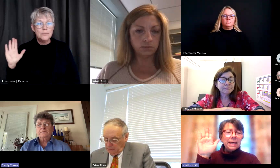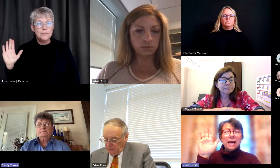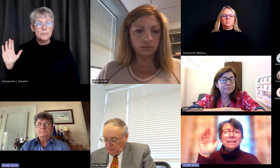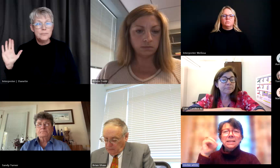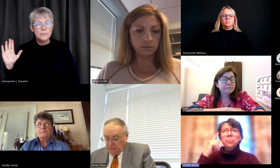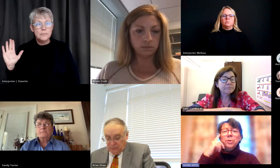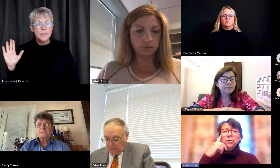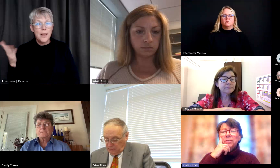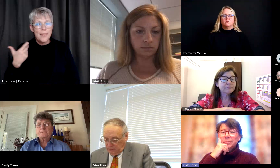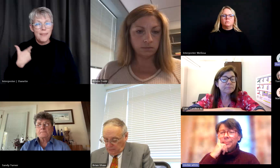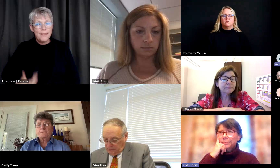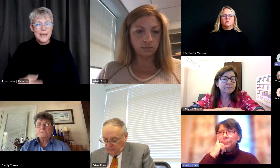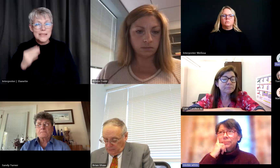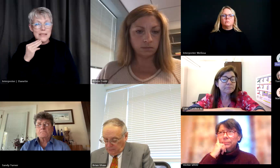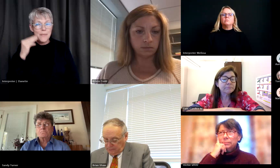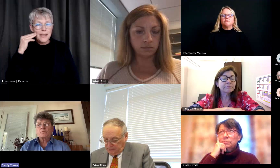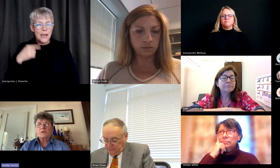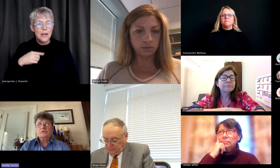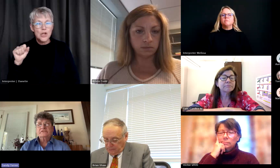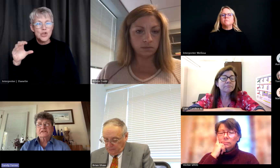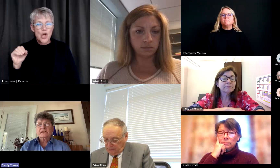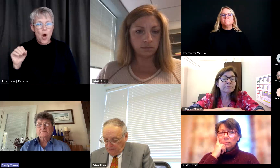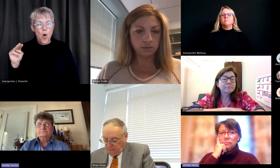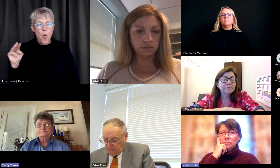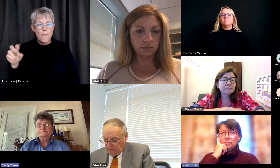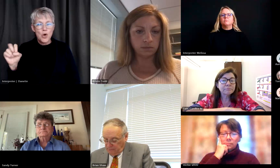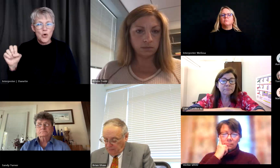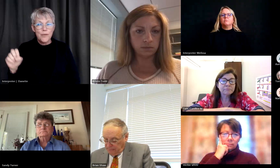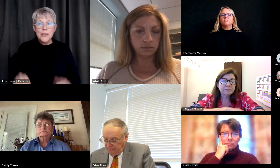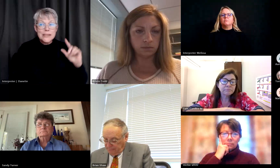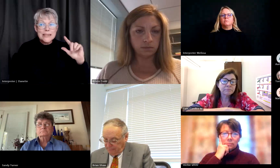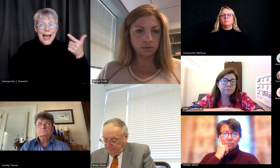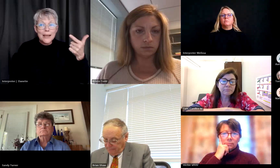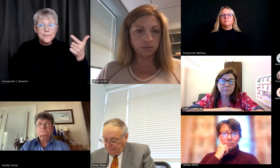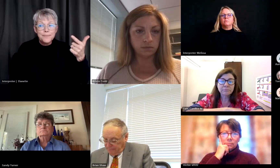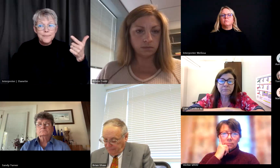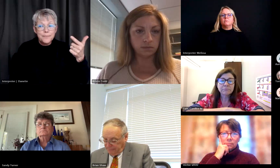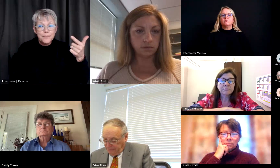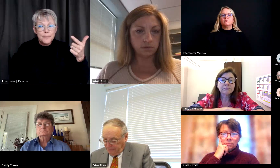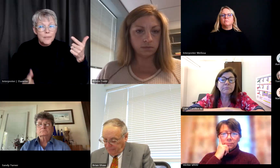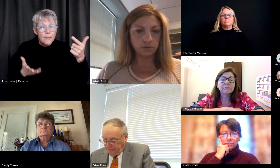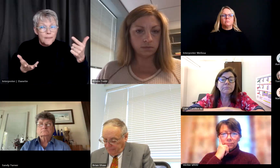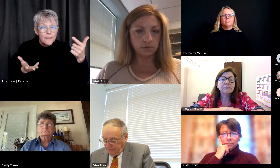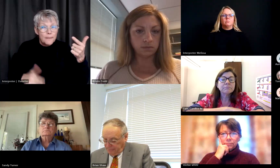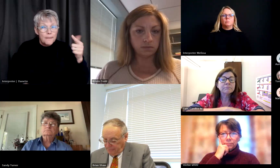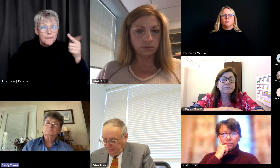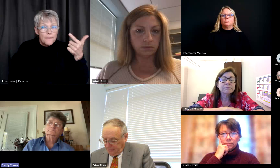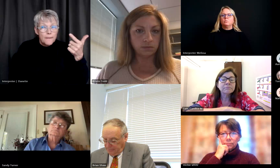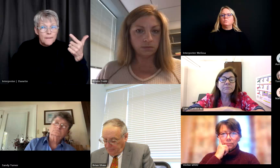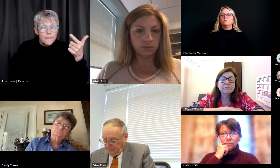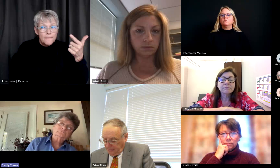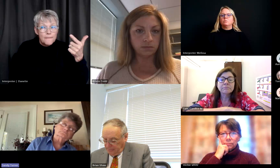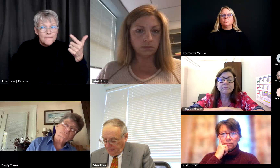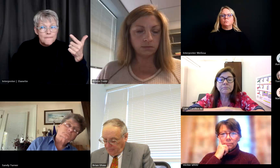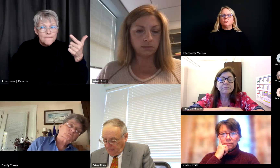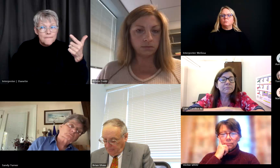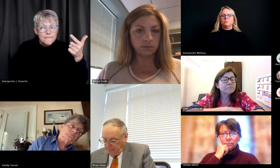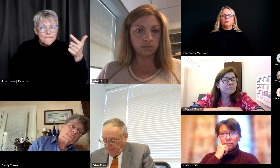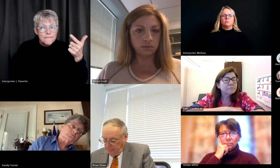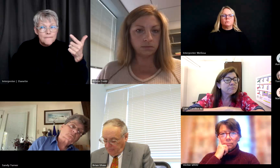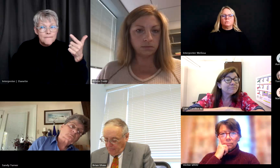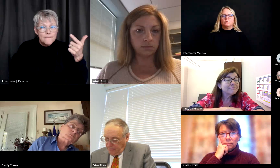This is Mickey. I so move. Do I have a second?